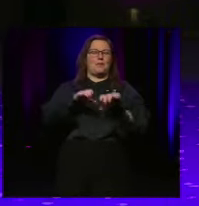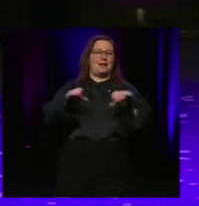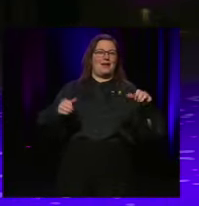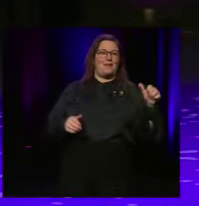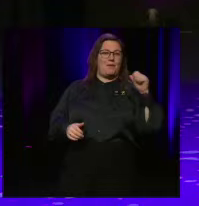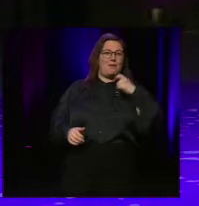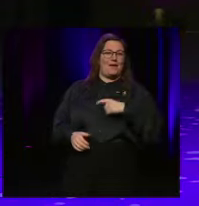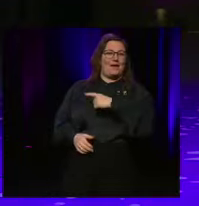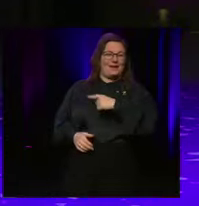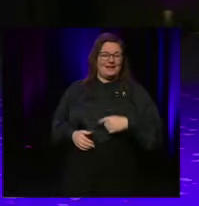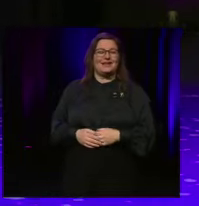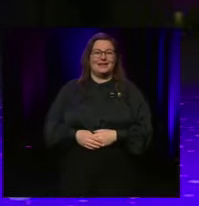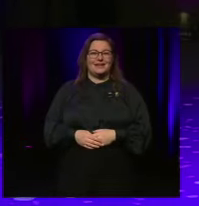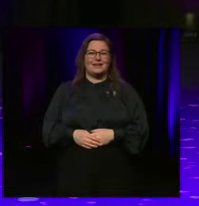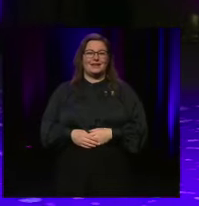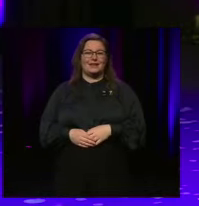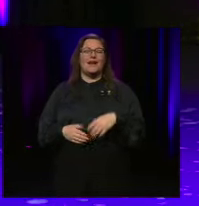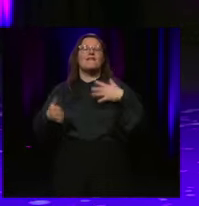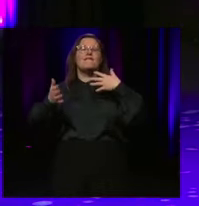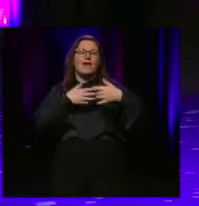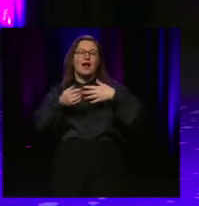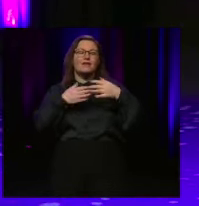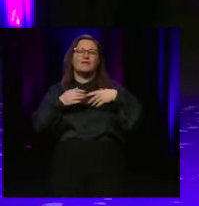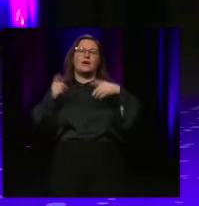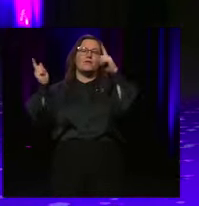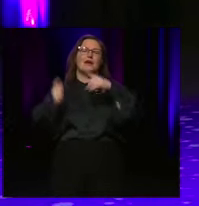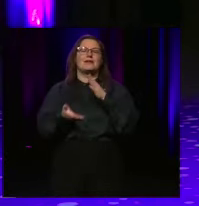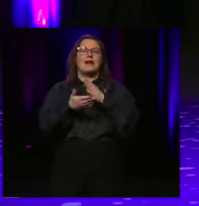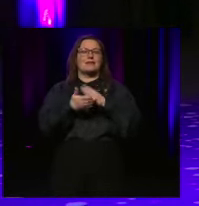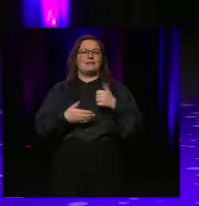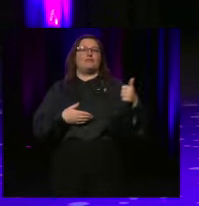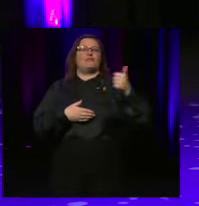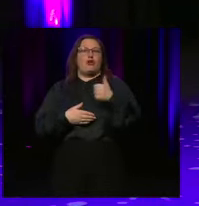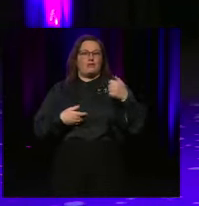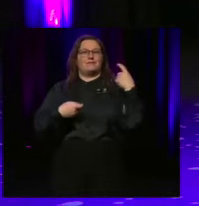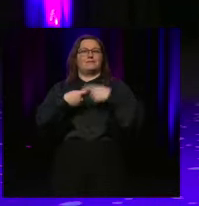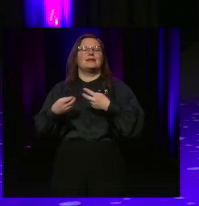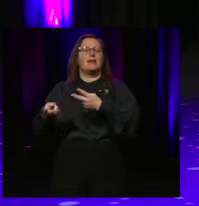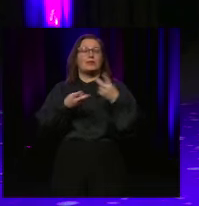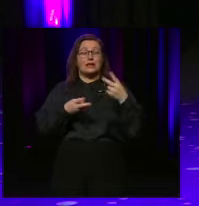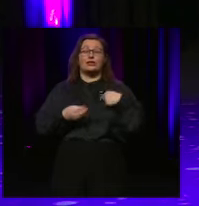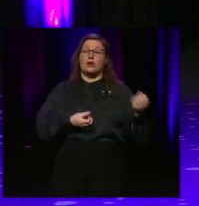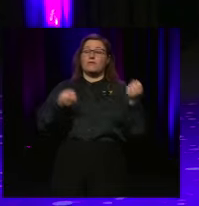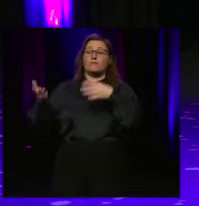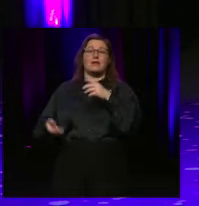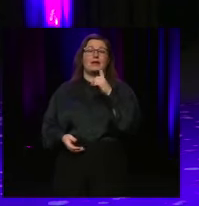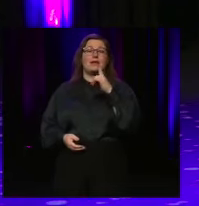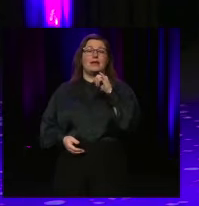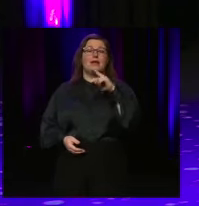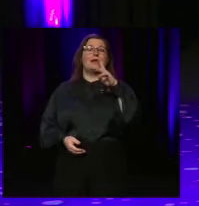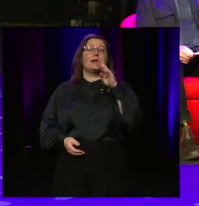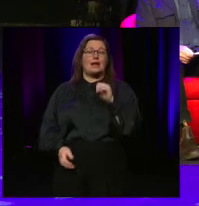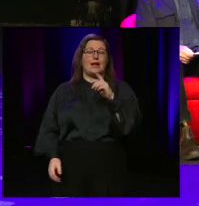mig under titel Why are human rights needed in a democracy? Och jag lämnar över ordet till Linde Lindqvist.